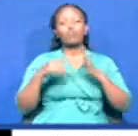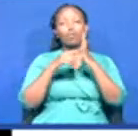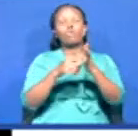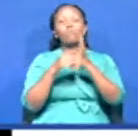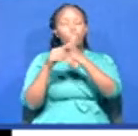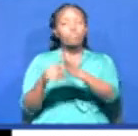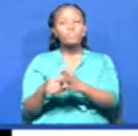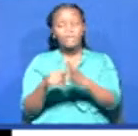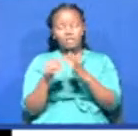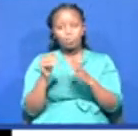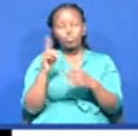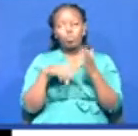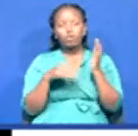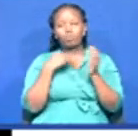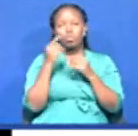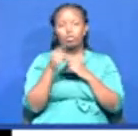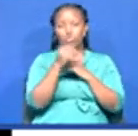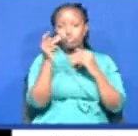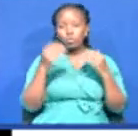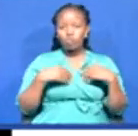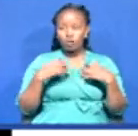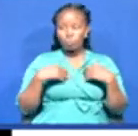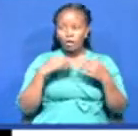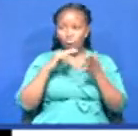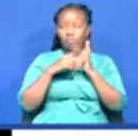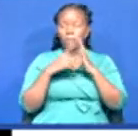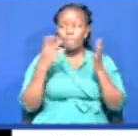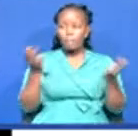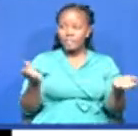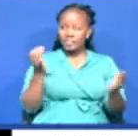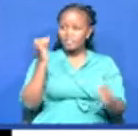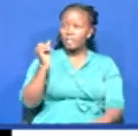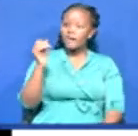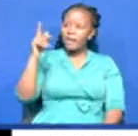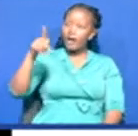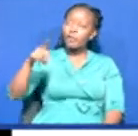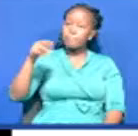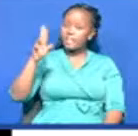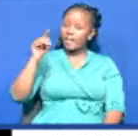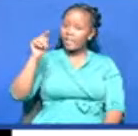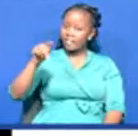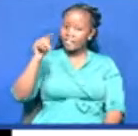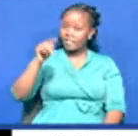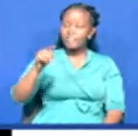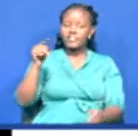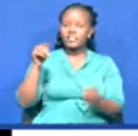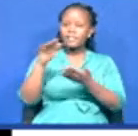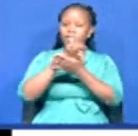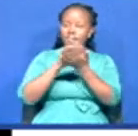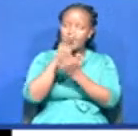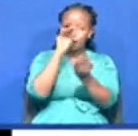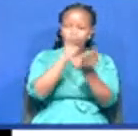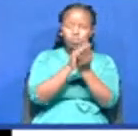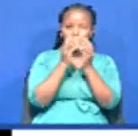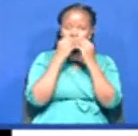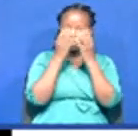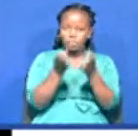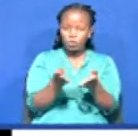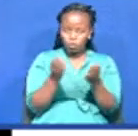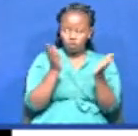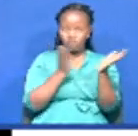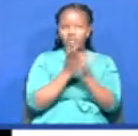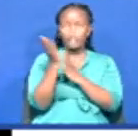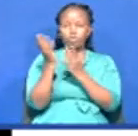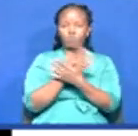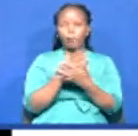want you to record. So basically, IP recordation is a database of information about intellectual property right of a product that's